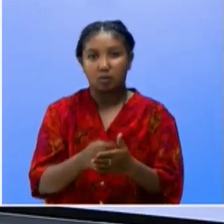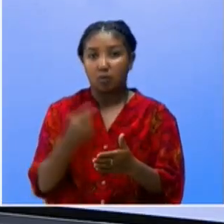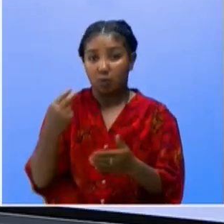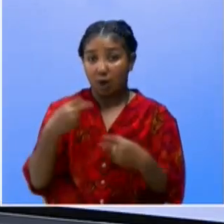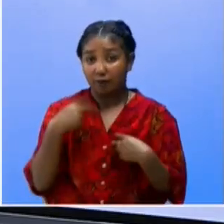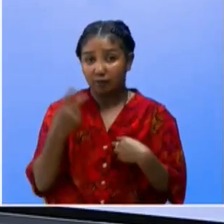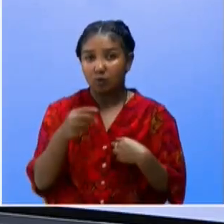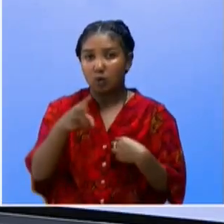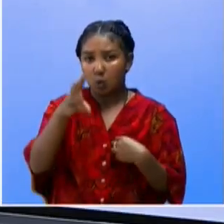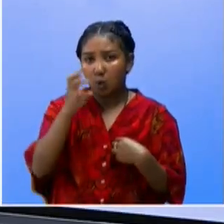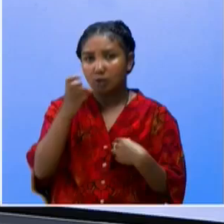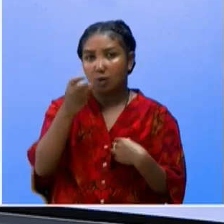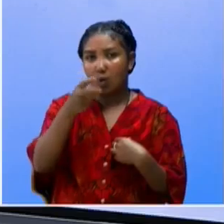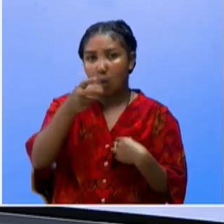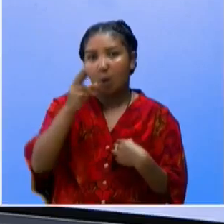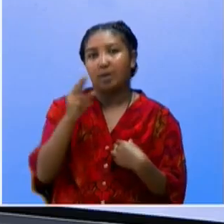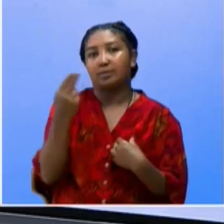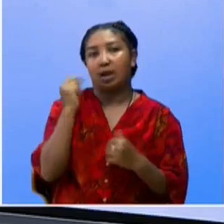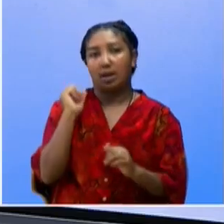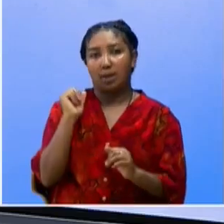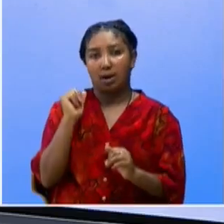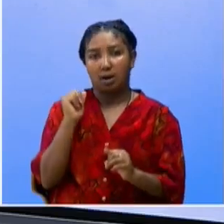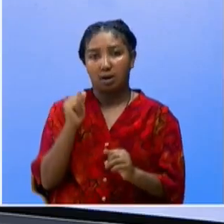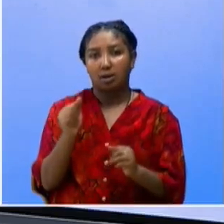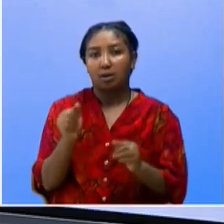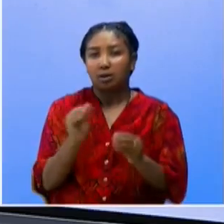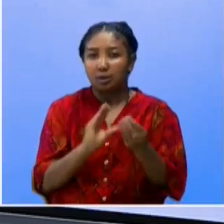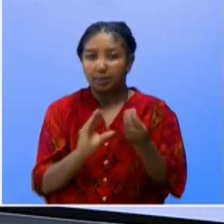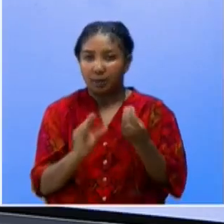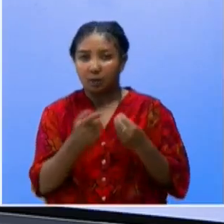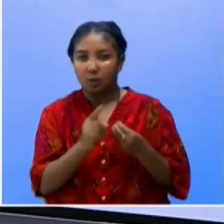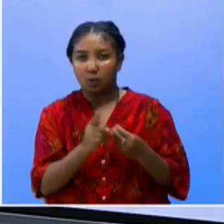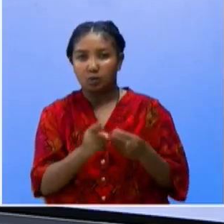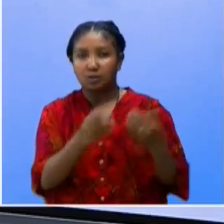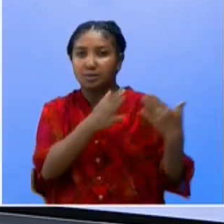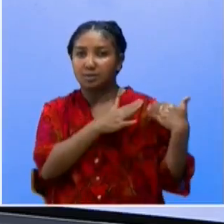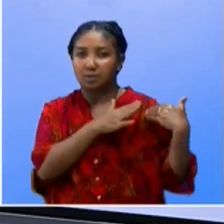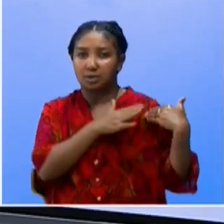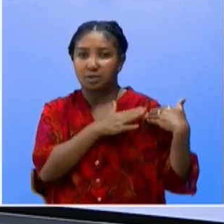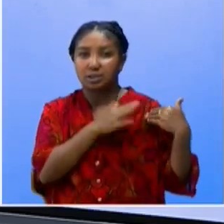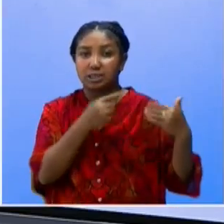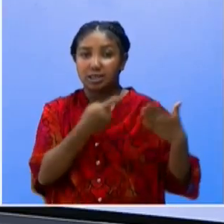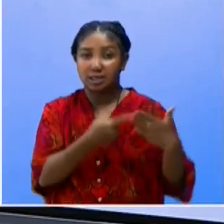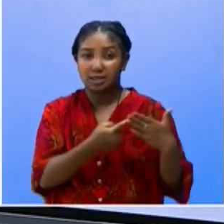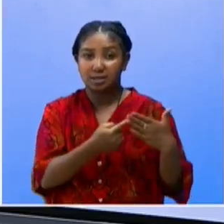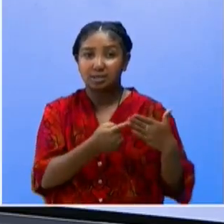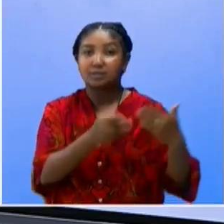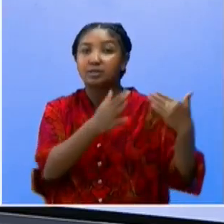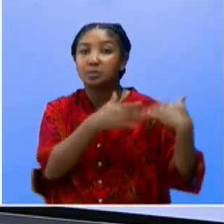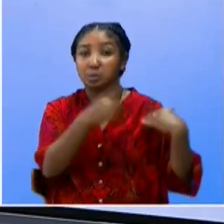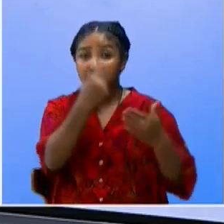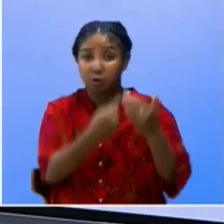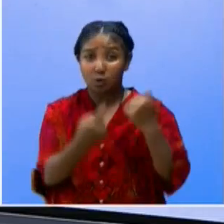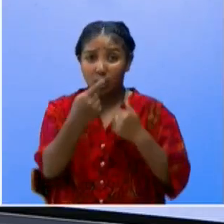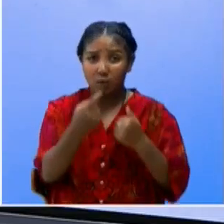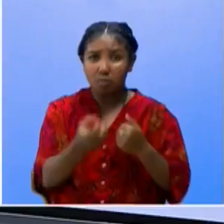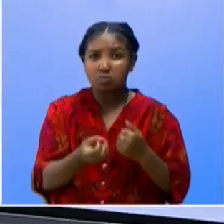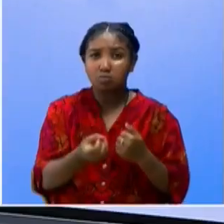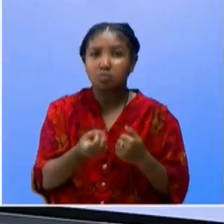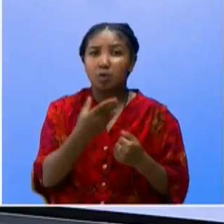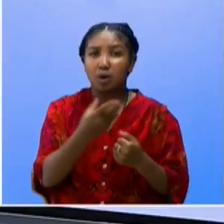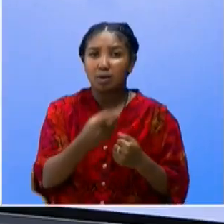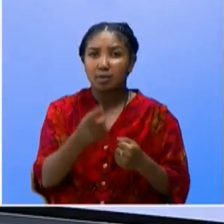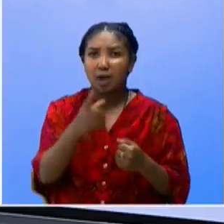use was or were, depending on what? The subject. Here, the subject is singular or plural when we say